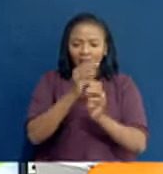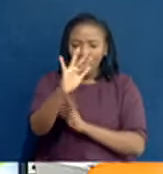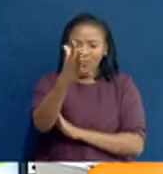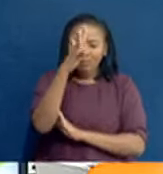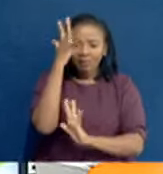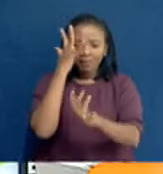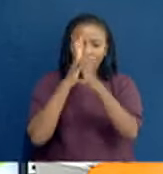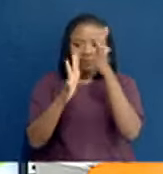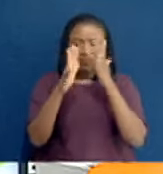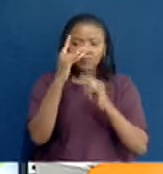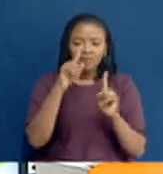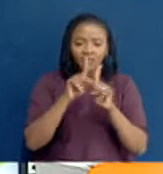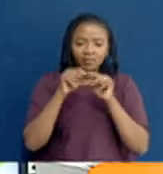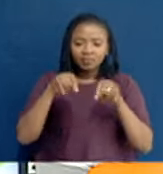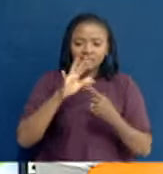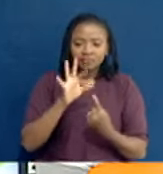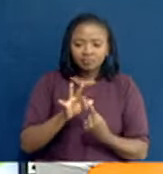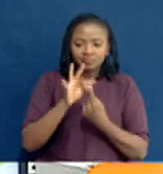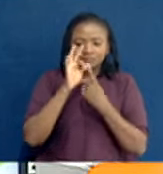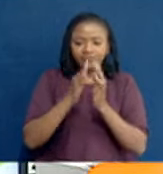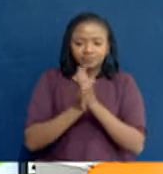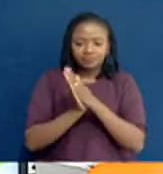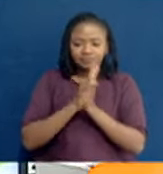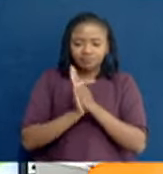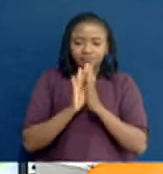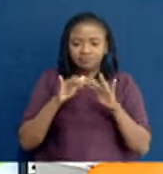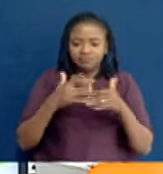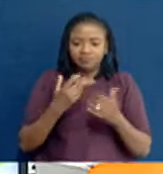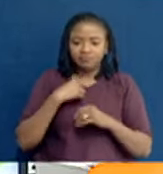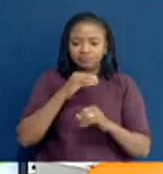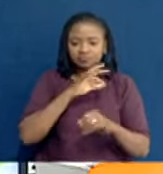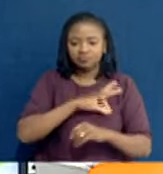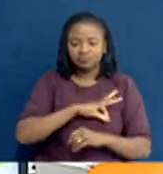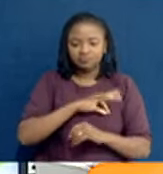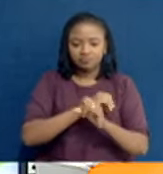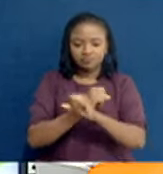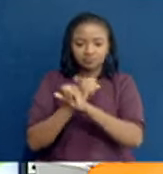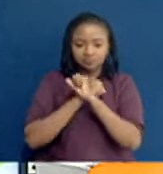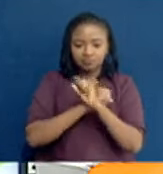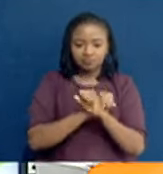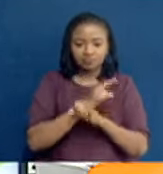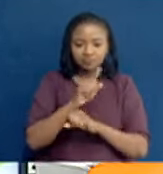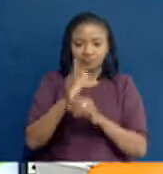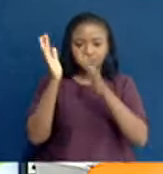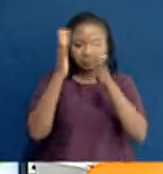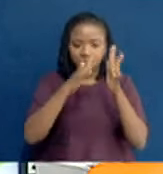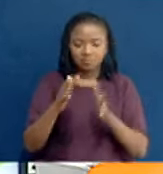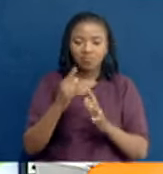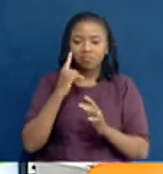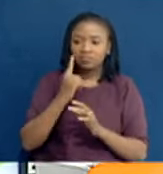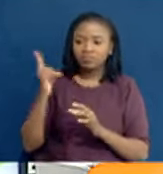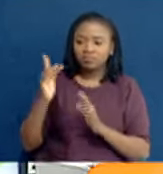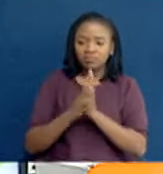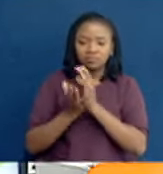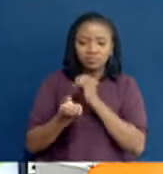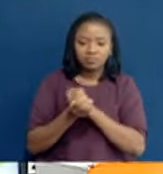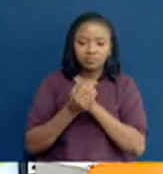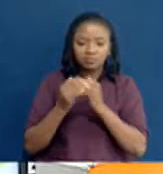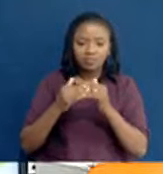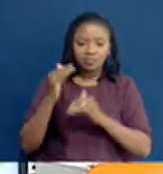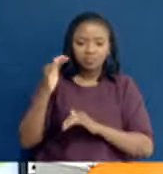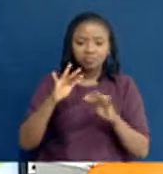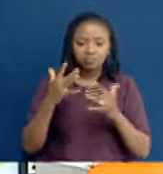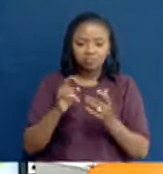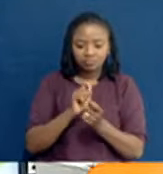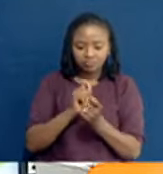sustainability. In our special feature tonight, Conservation and Climate Profit, Agnes Oloo tells us more about how this shift to climate-friendly ventures